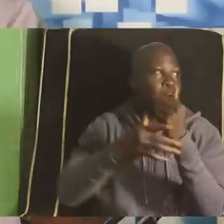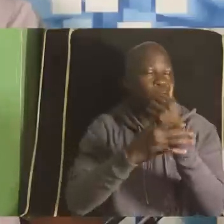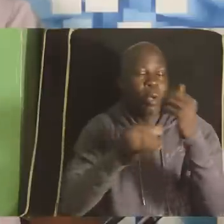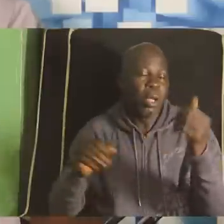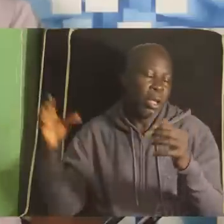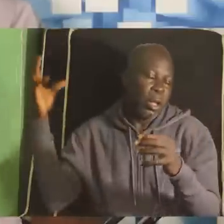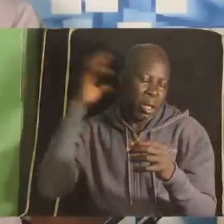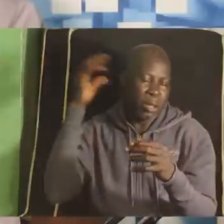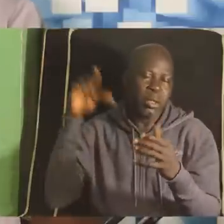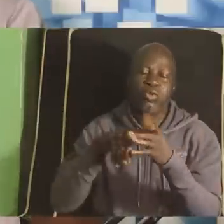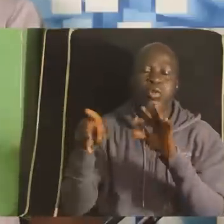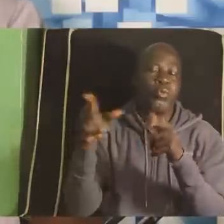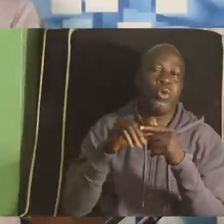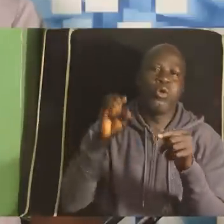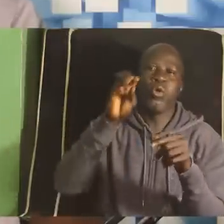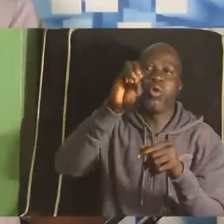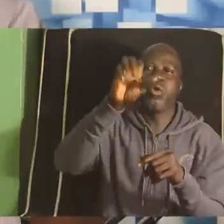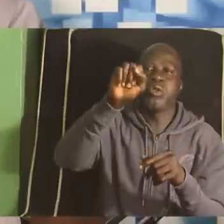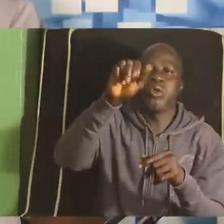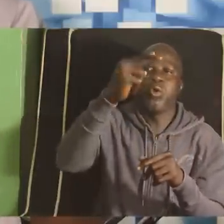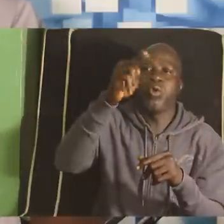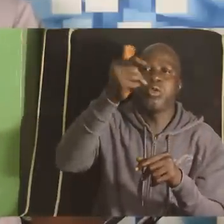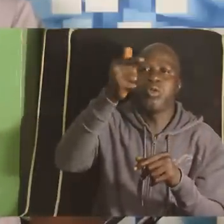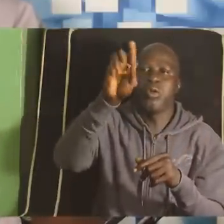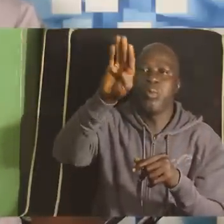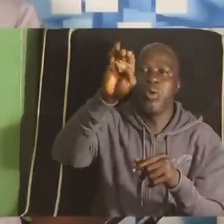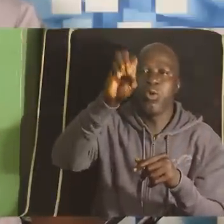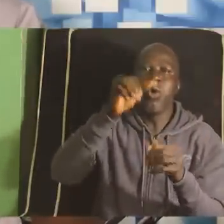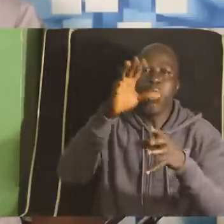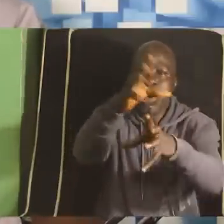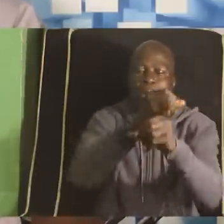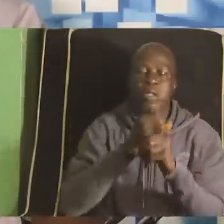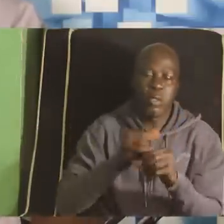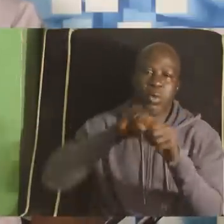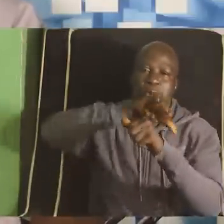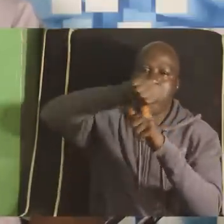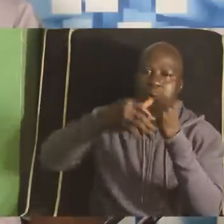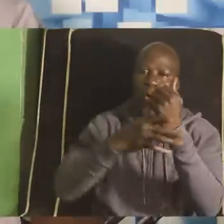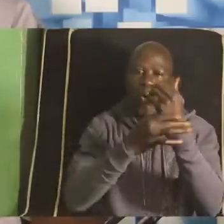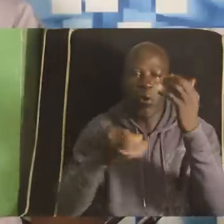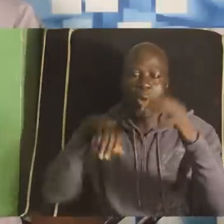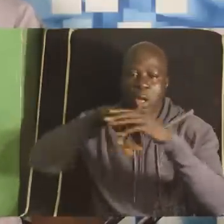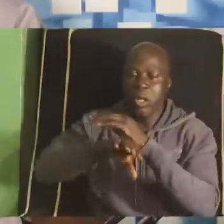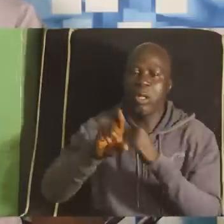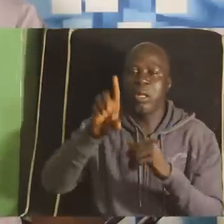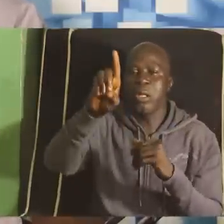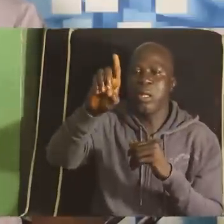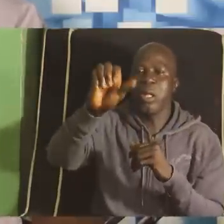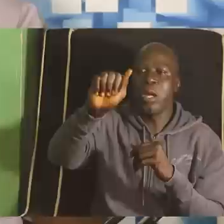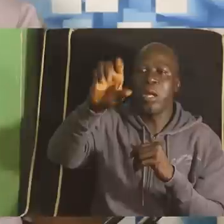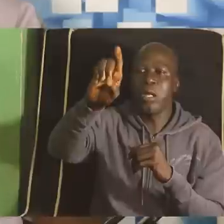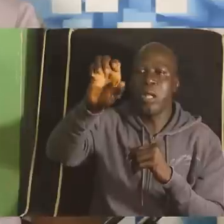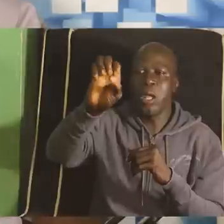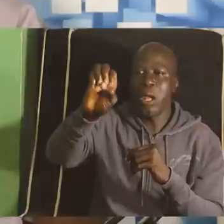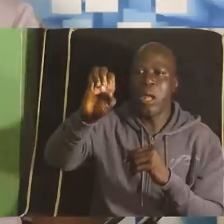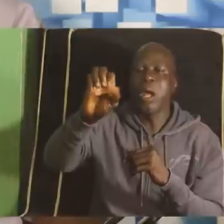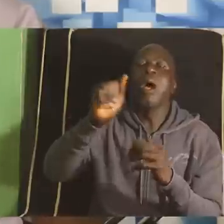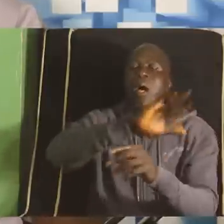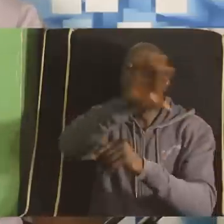gba mi lo sogbo. Listen to me. Not there gba ororo re. Go and receive your all. Ni Dada estate. After Dada estate. They